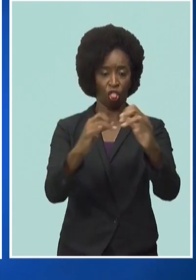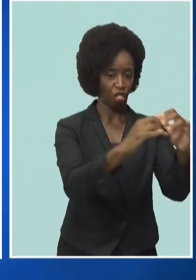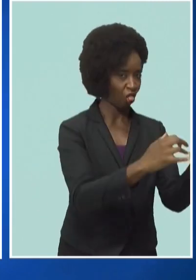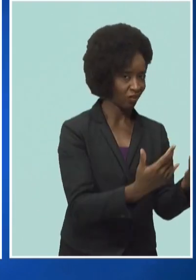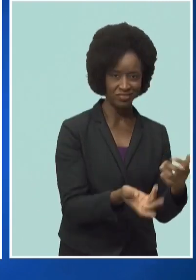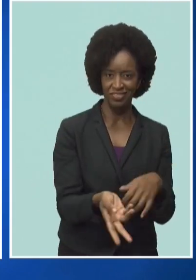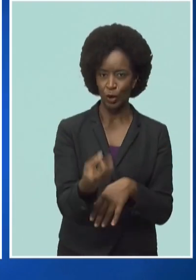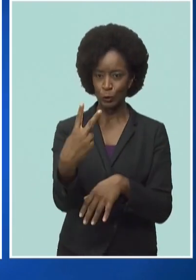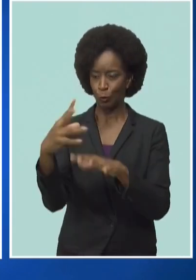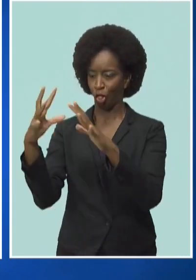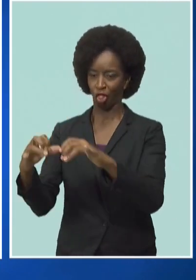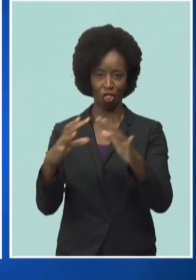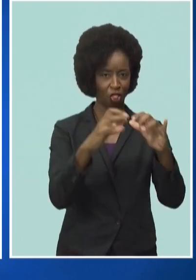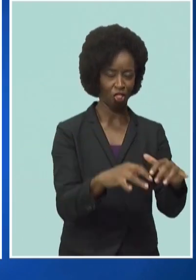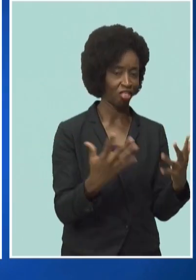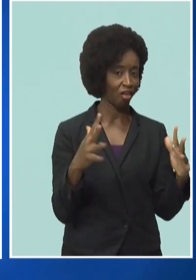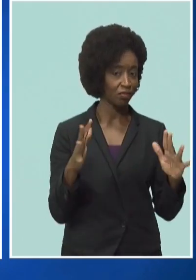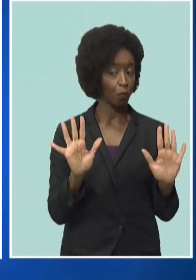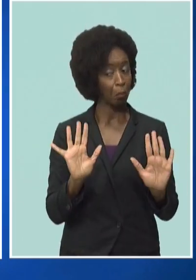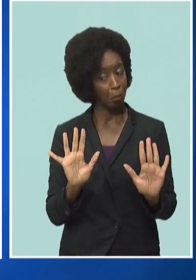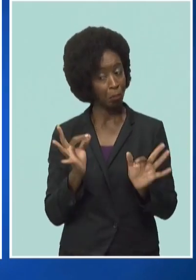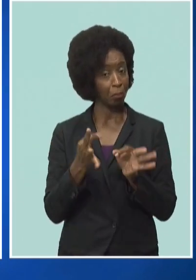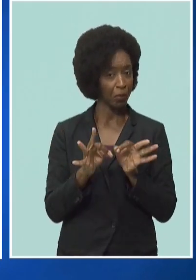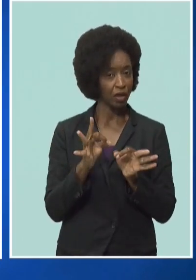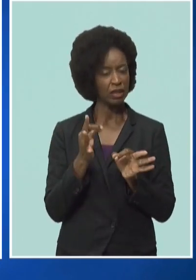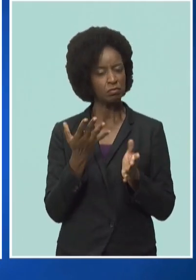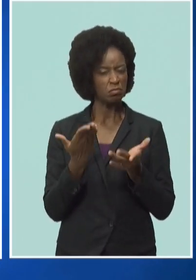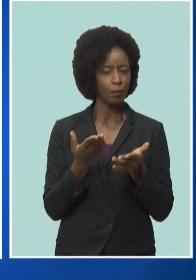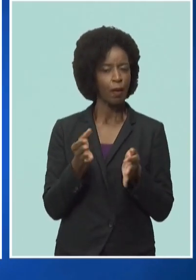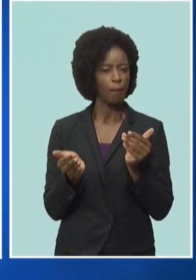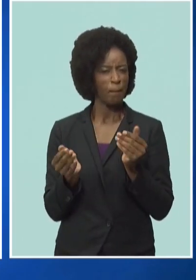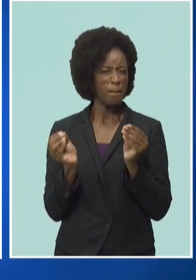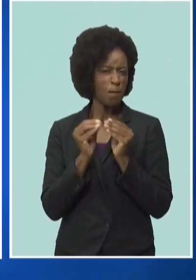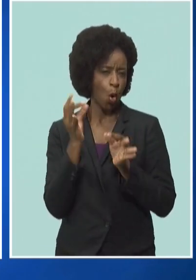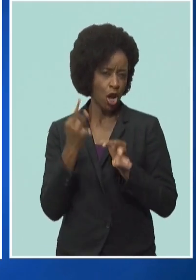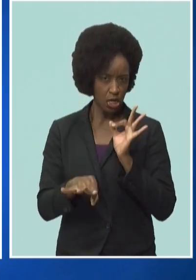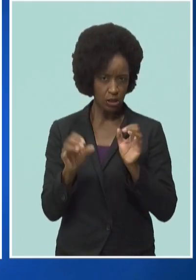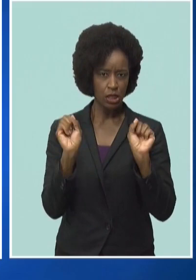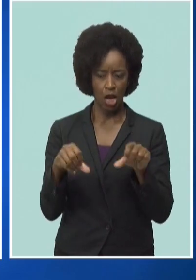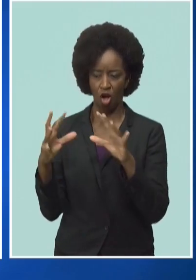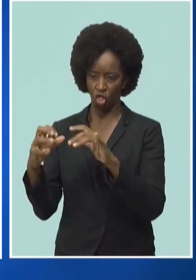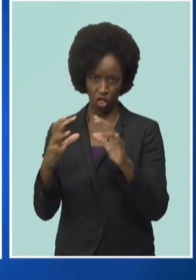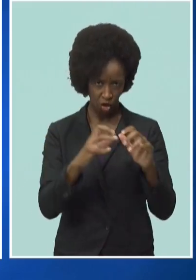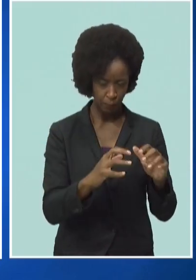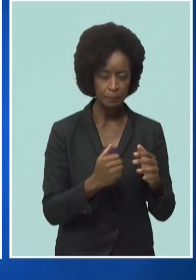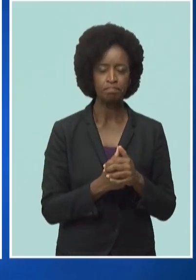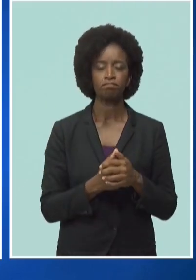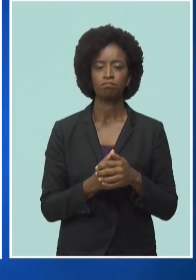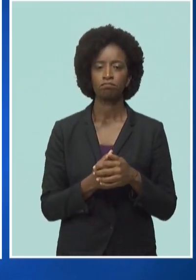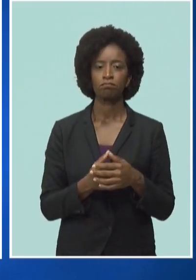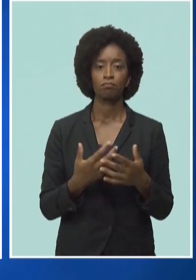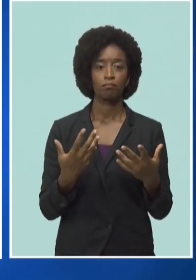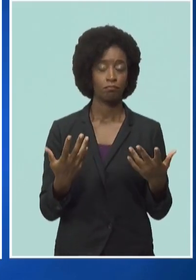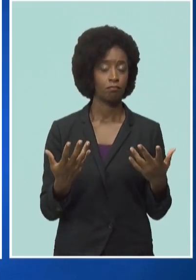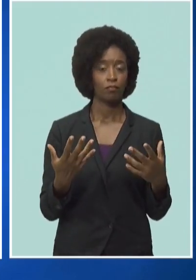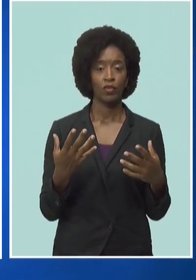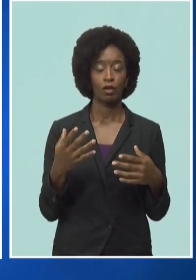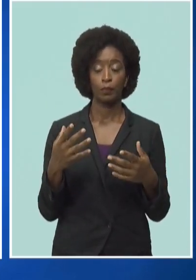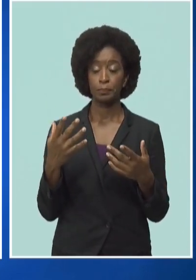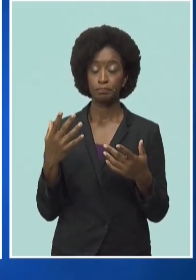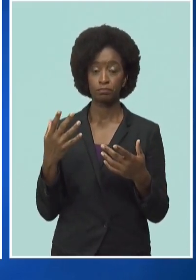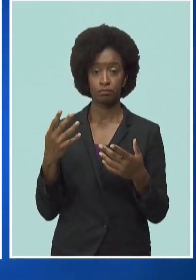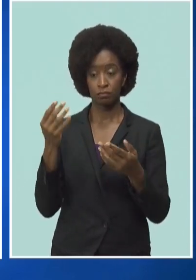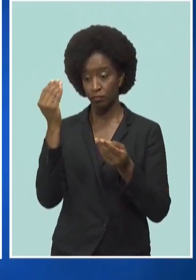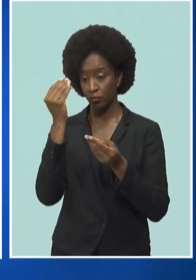and what we are saying to schools, particularly to parents, principals, and police, that we're going to have zero tolerance for this gang thing, the